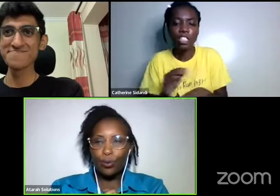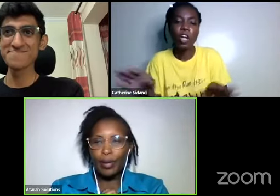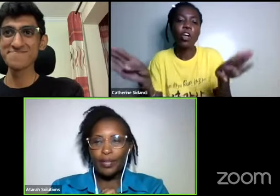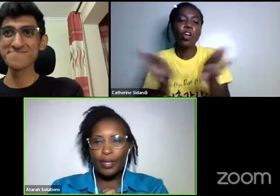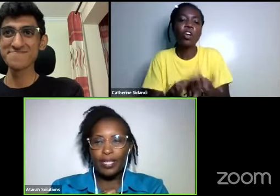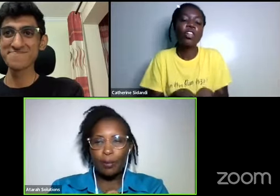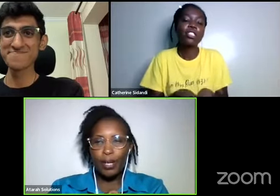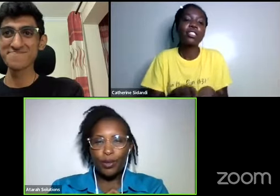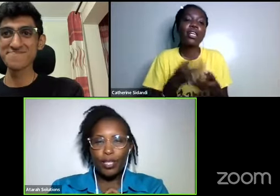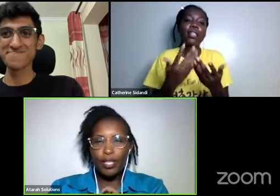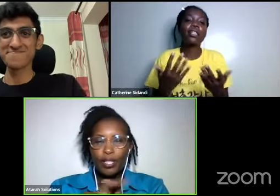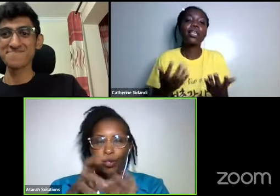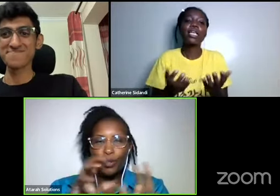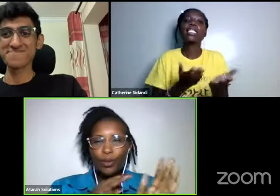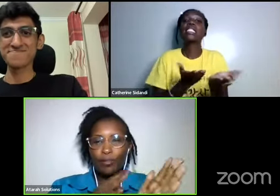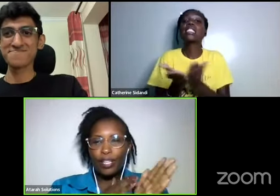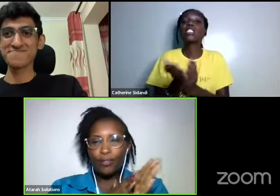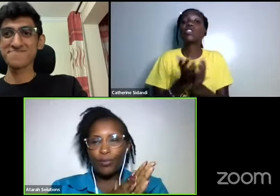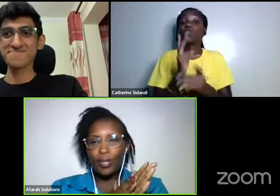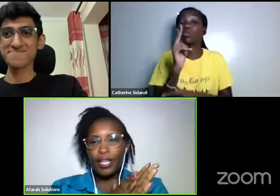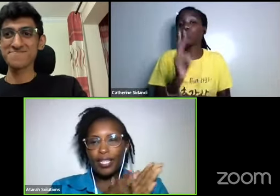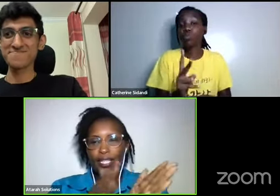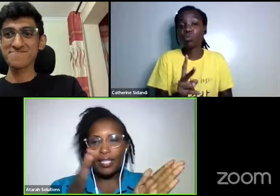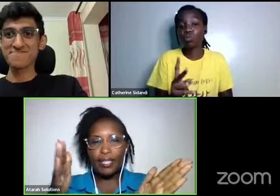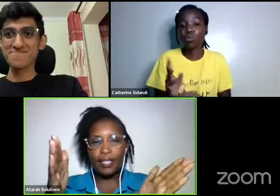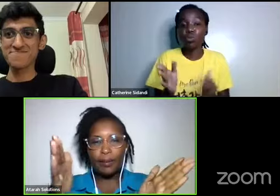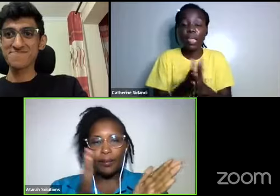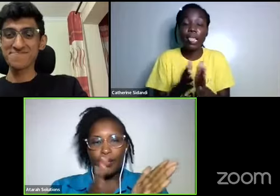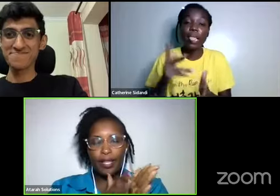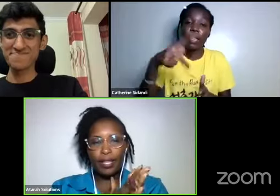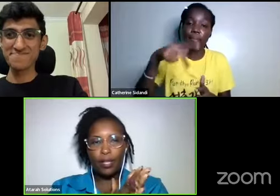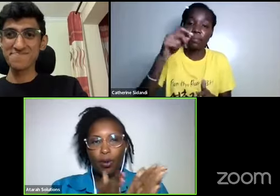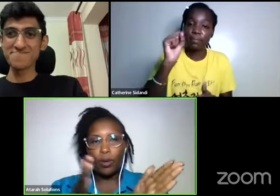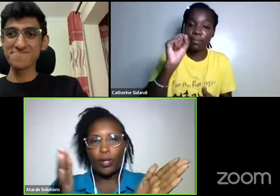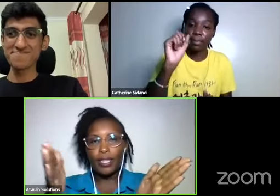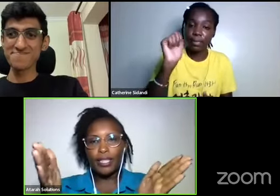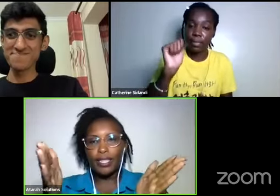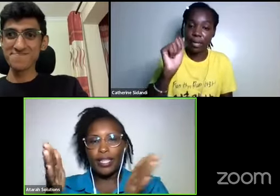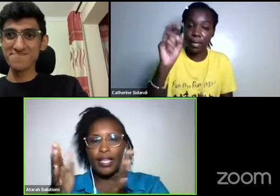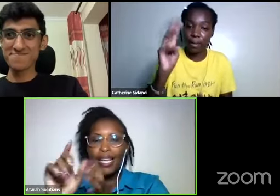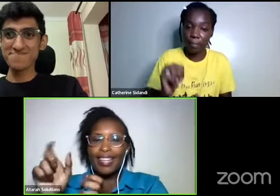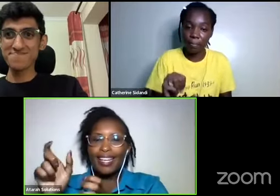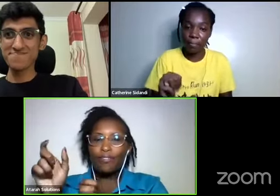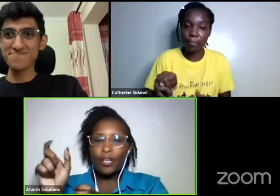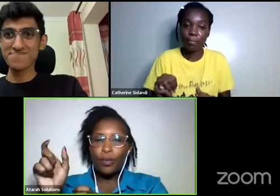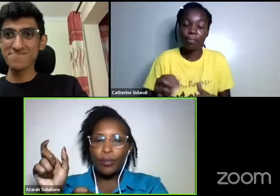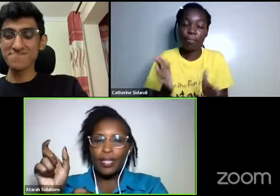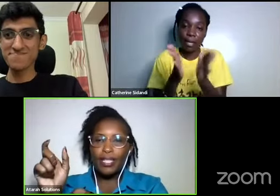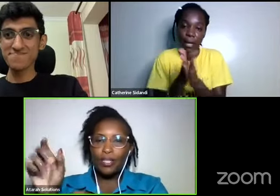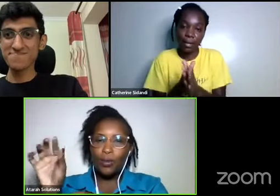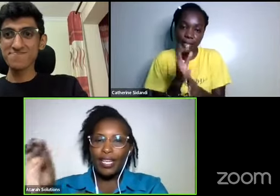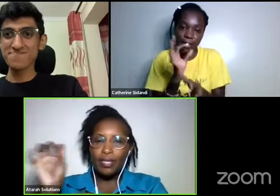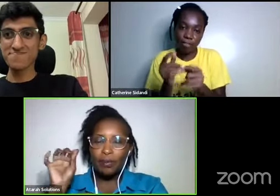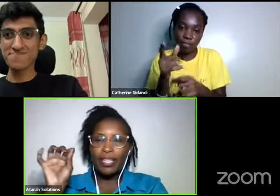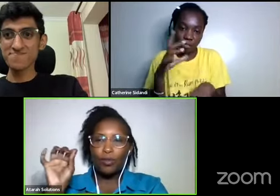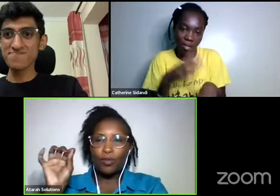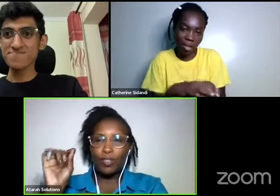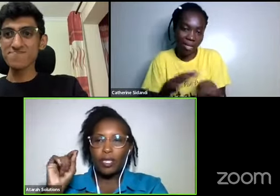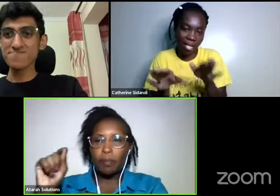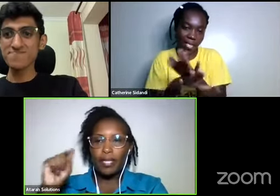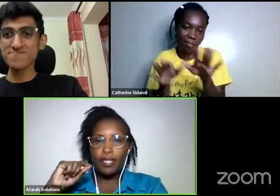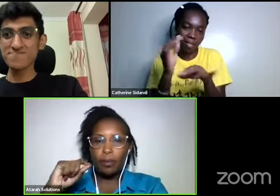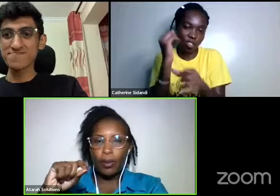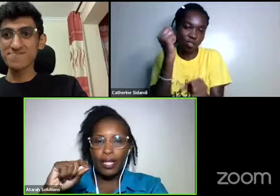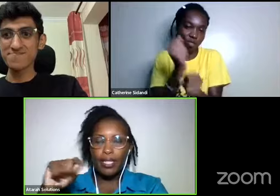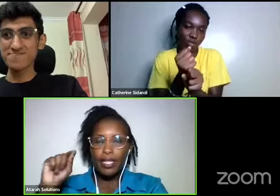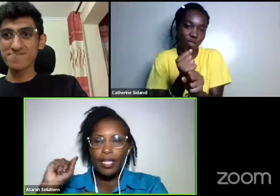2 with some karaoke. So even if you get the whole thing done, that final bit to get money out of